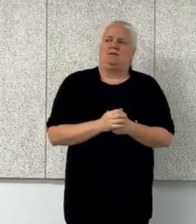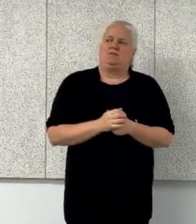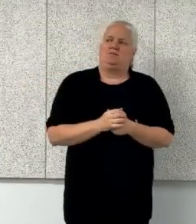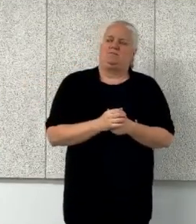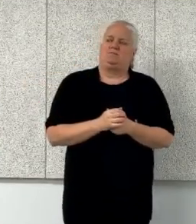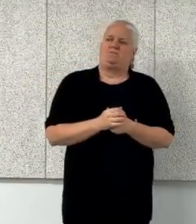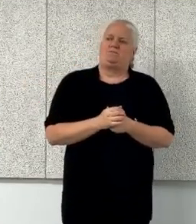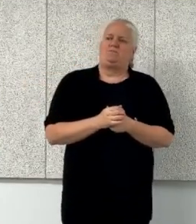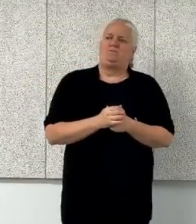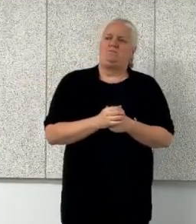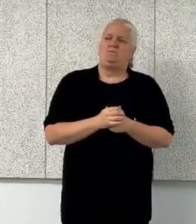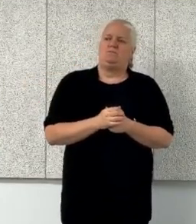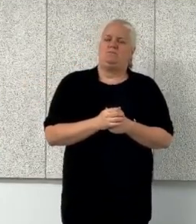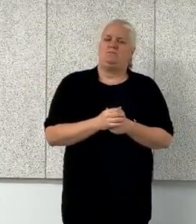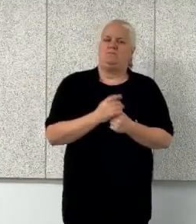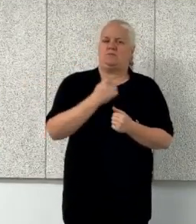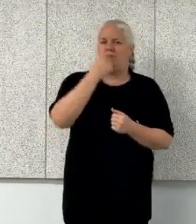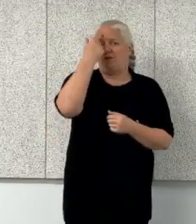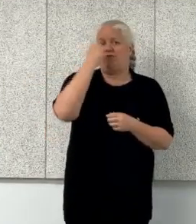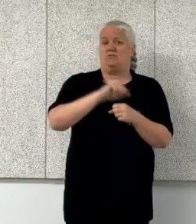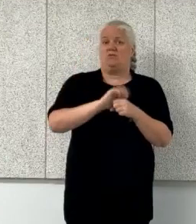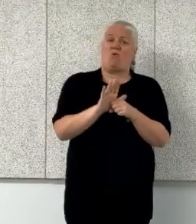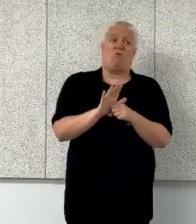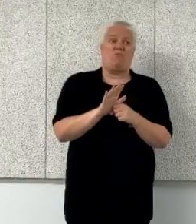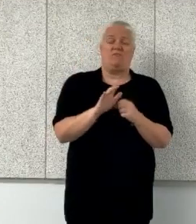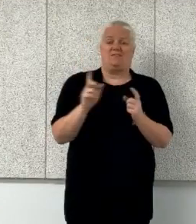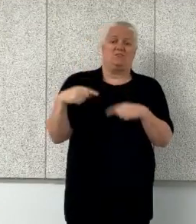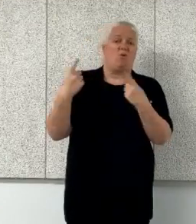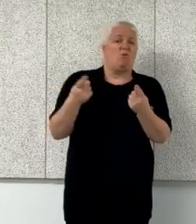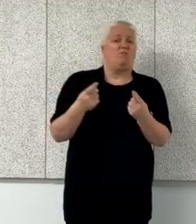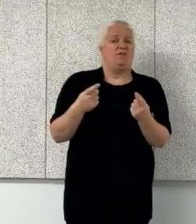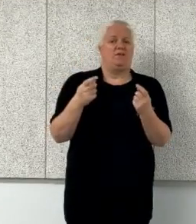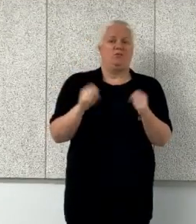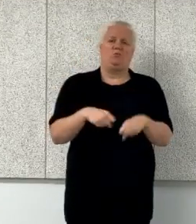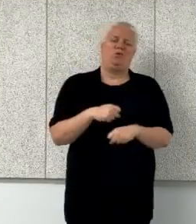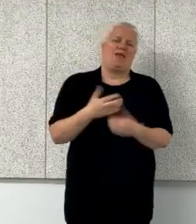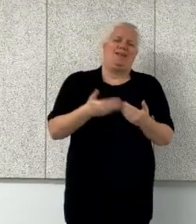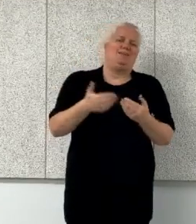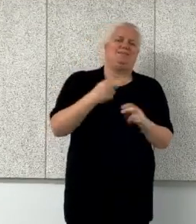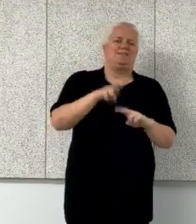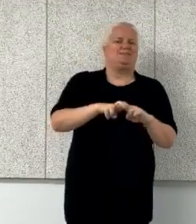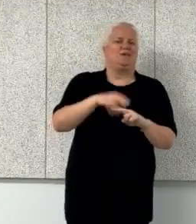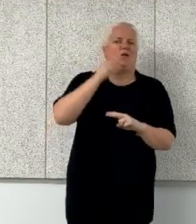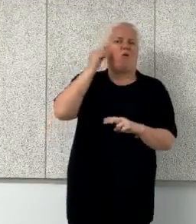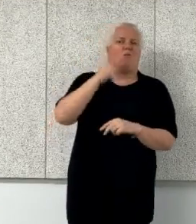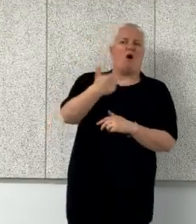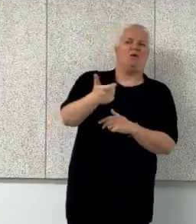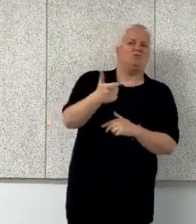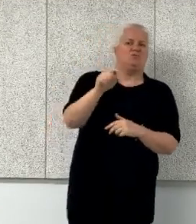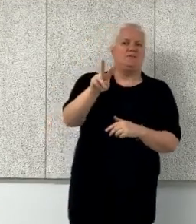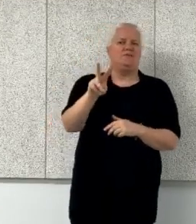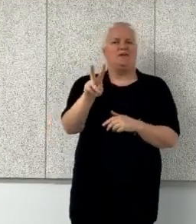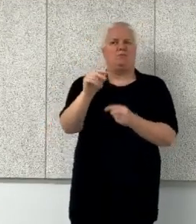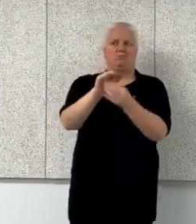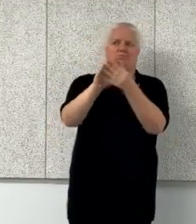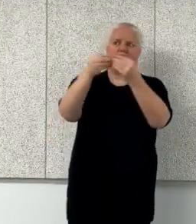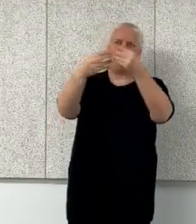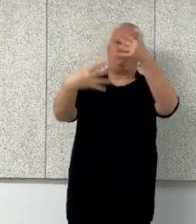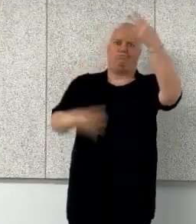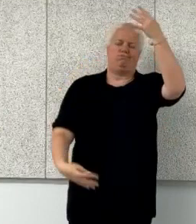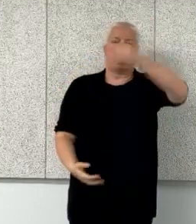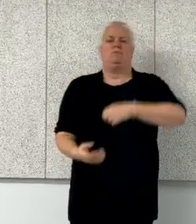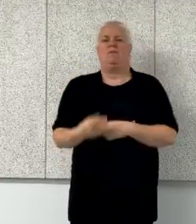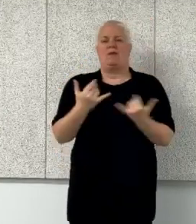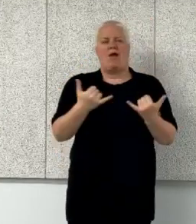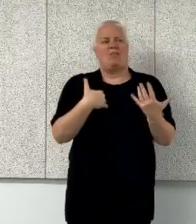so much programming at their fingertips on Netflix or whatever, that they want that in-person community experience. And that's what's so crucial. And this is